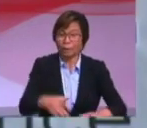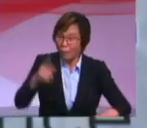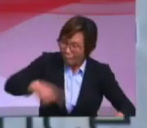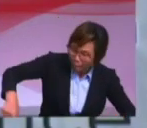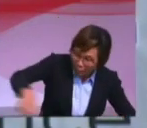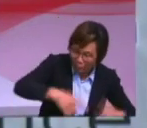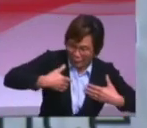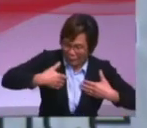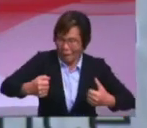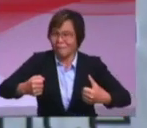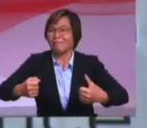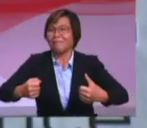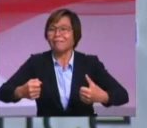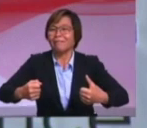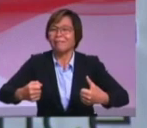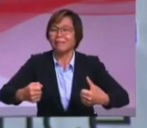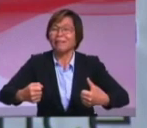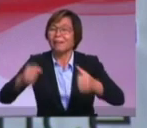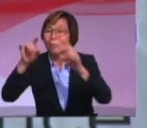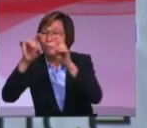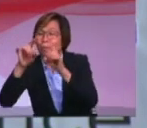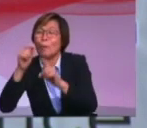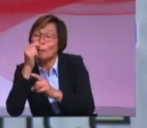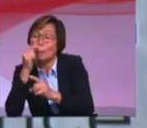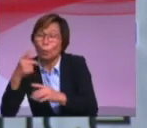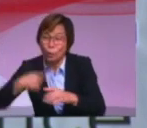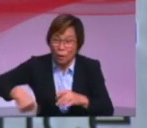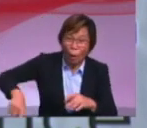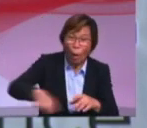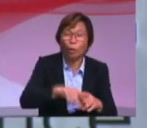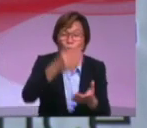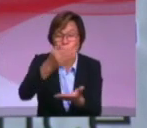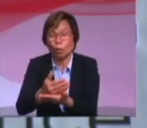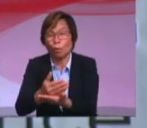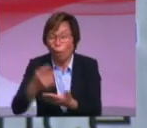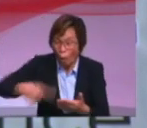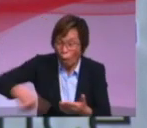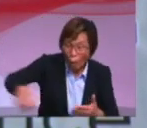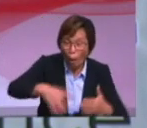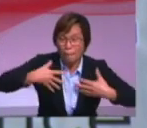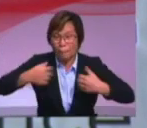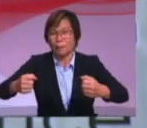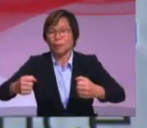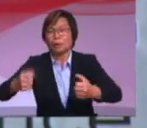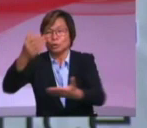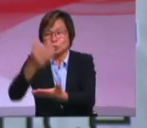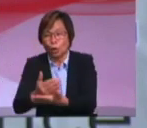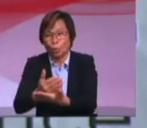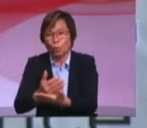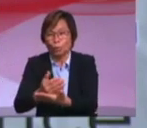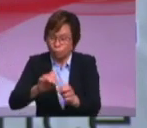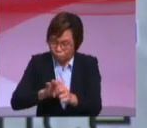intervention and we are taking all the public health measures to contain uh and the curb the spread of the infection more